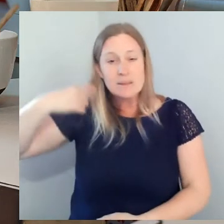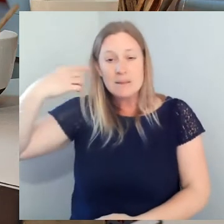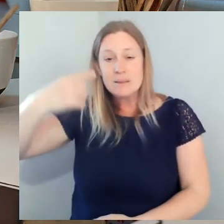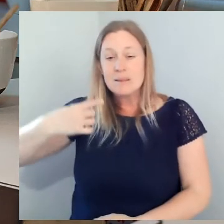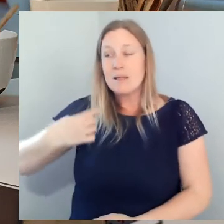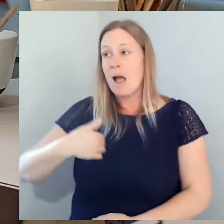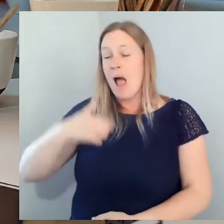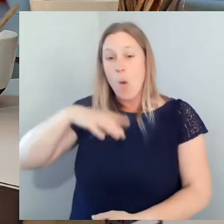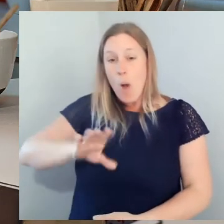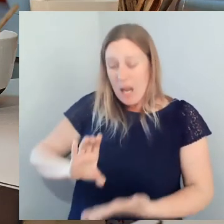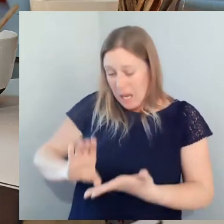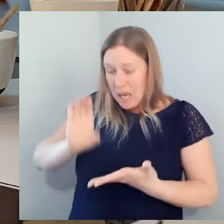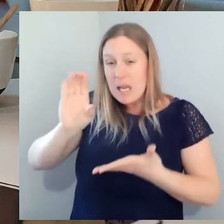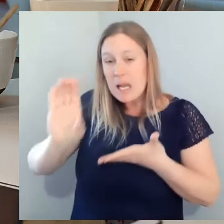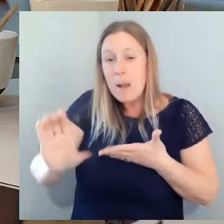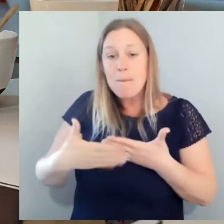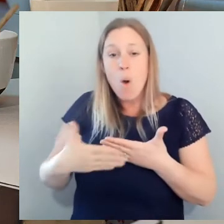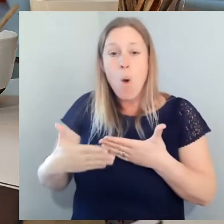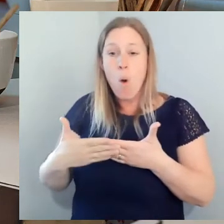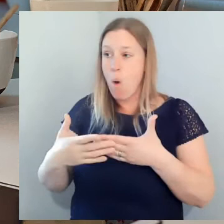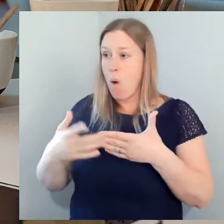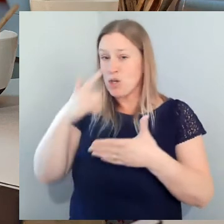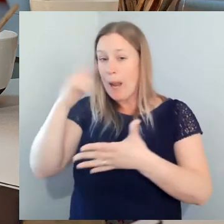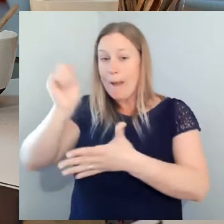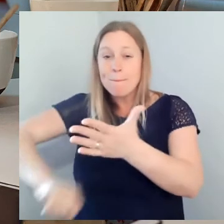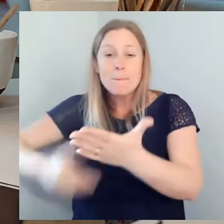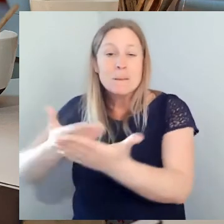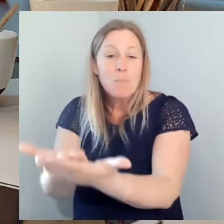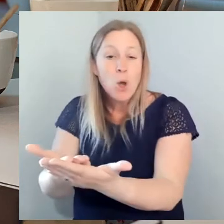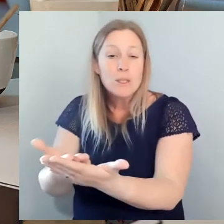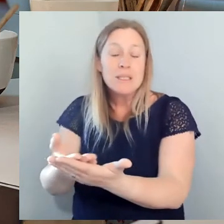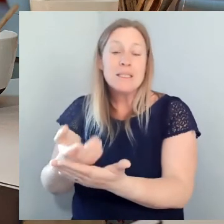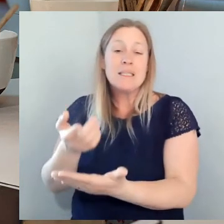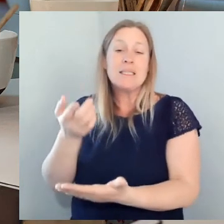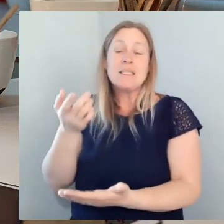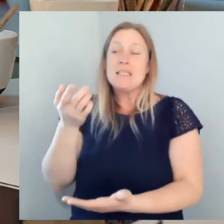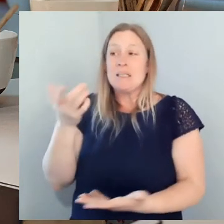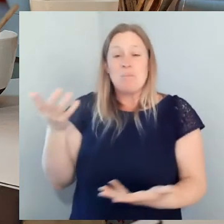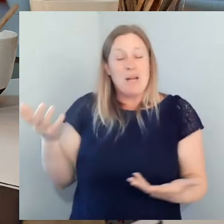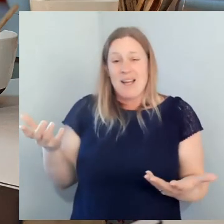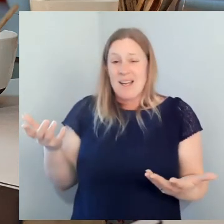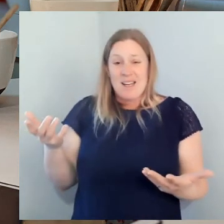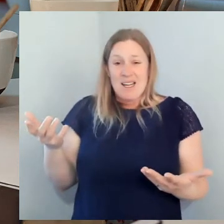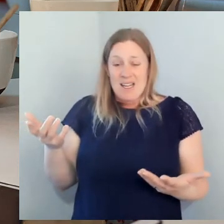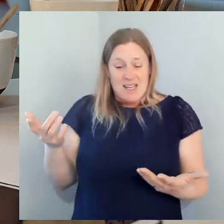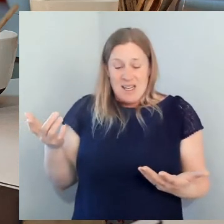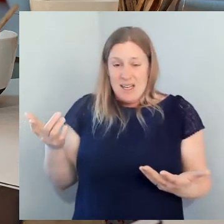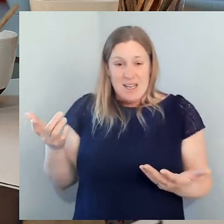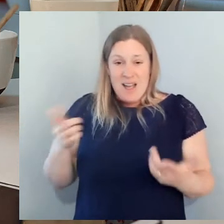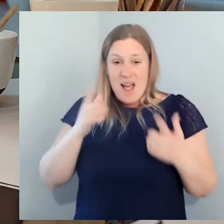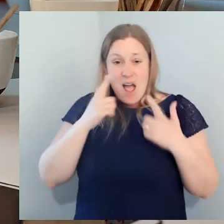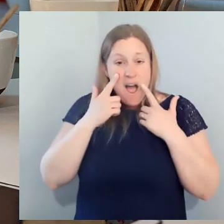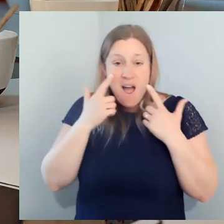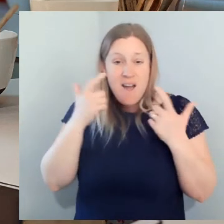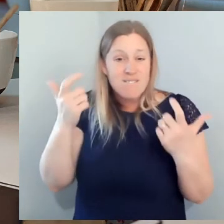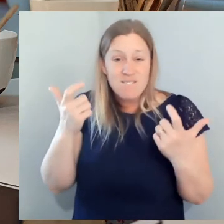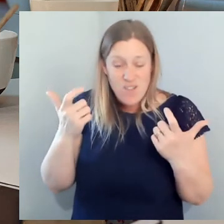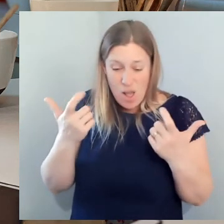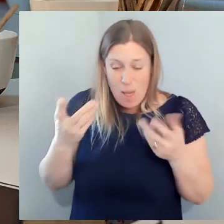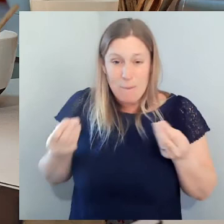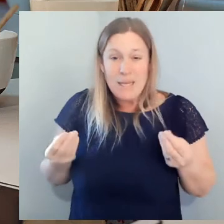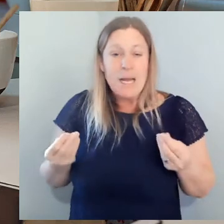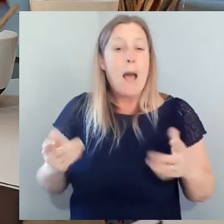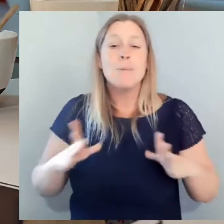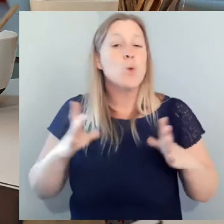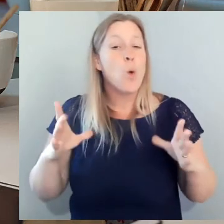so high in London. I dreamed of being able to give her more so she could put down a decent deposit, but hadn't found a way